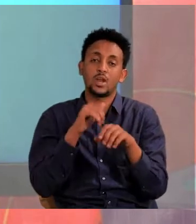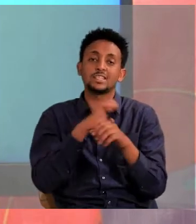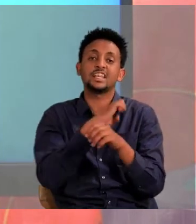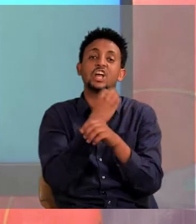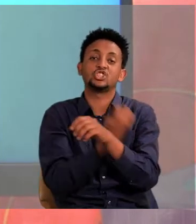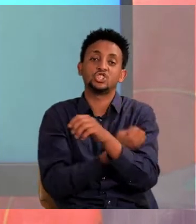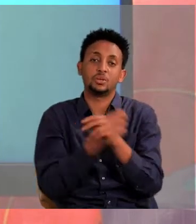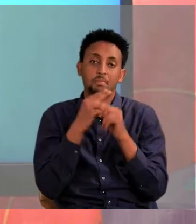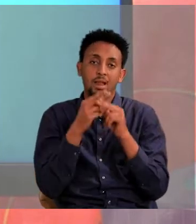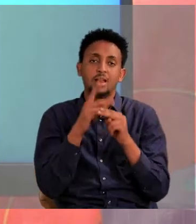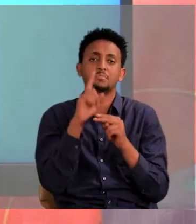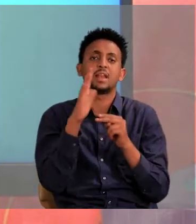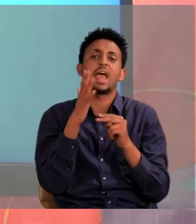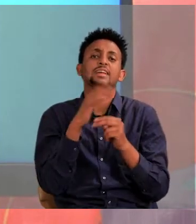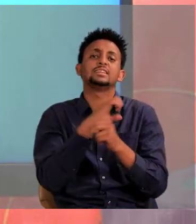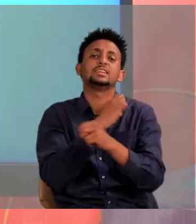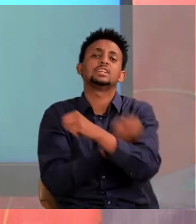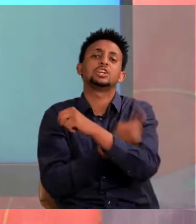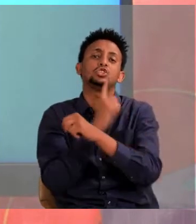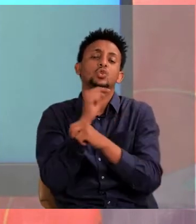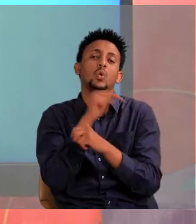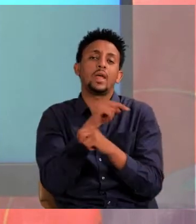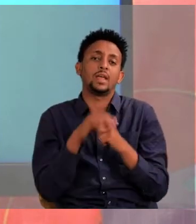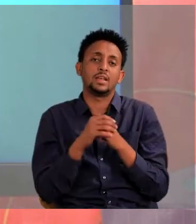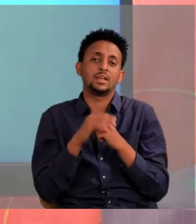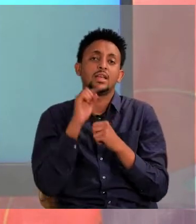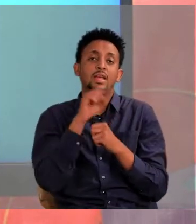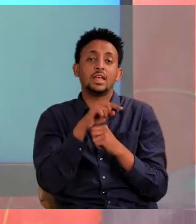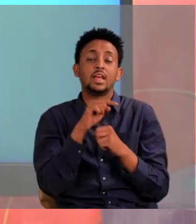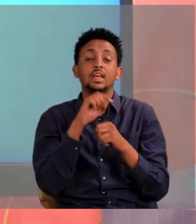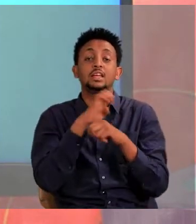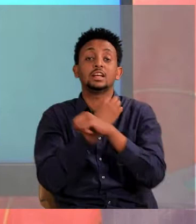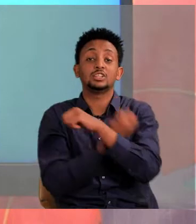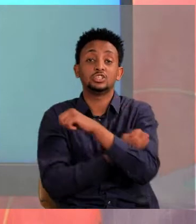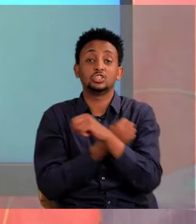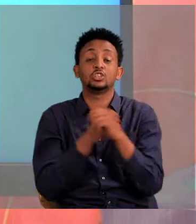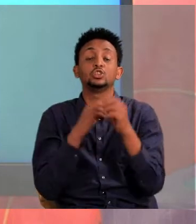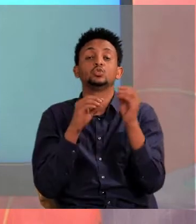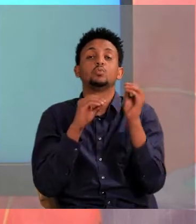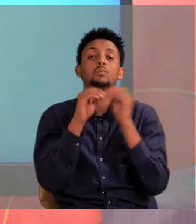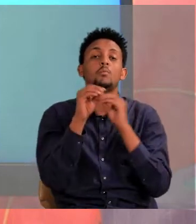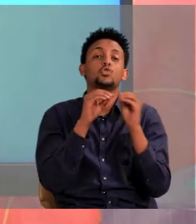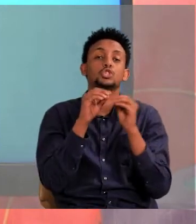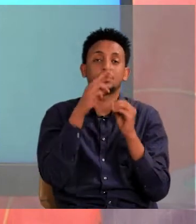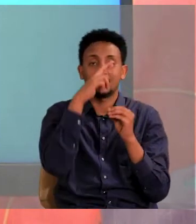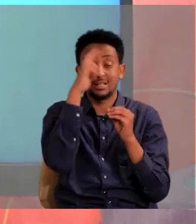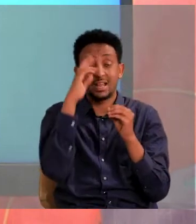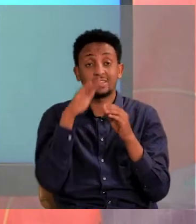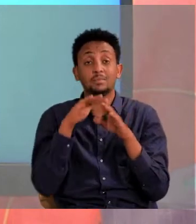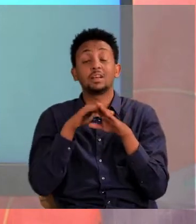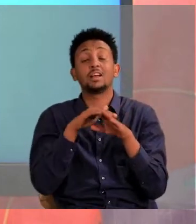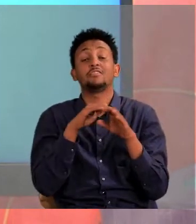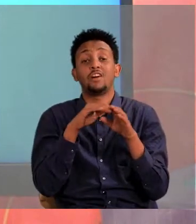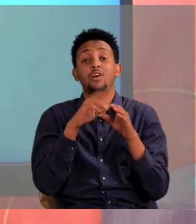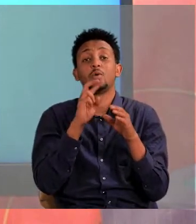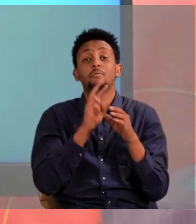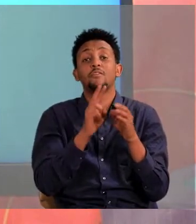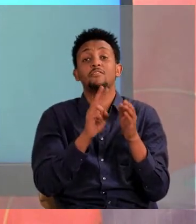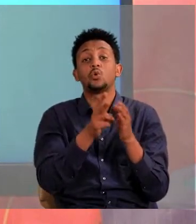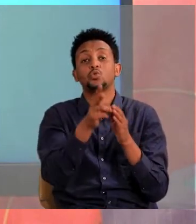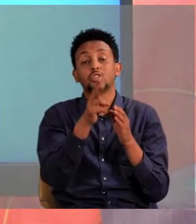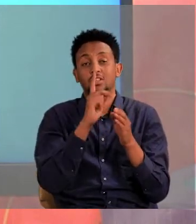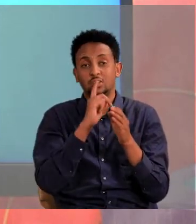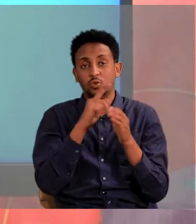energy. So what kind of energy is this? And this is energy due to motion. of the particle, or energy due to the velocity of the